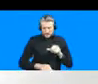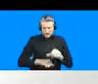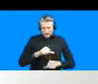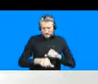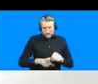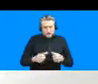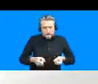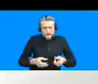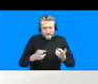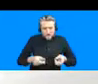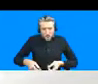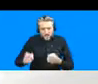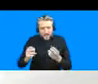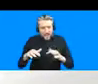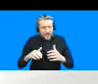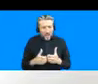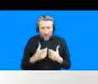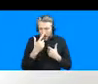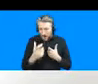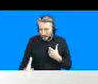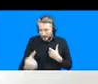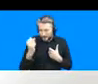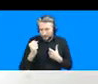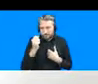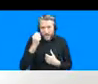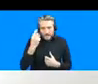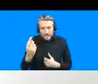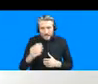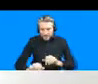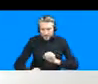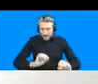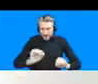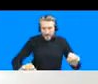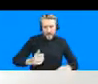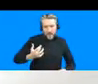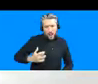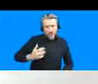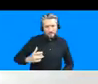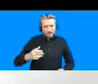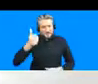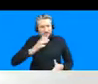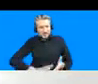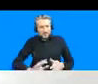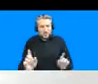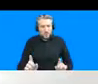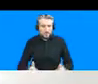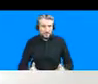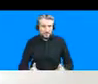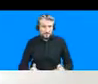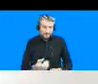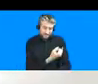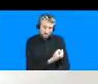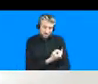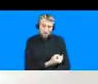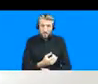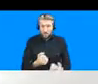understand what is happening in people's lives as far as vulnerable populations are concerned and and the question over here is that what is